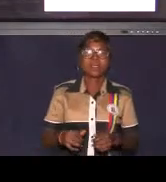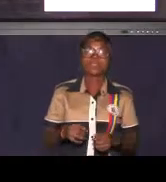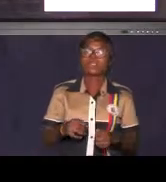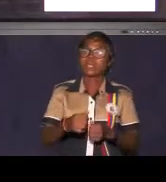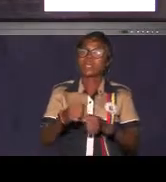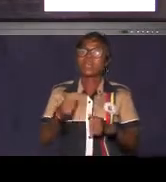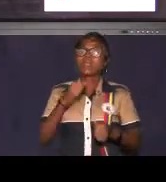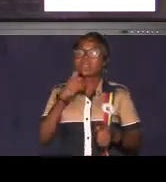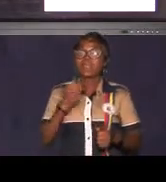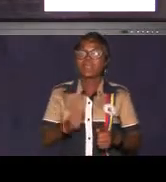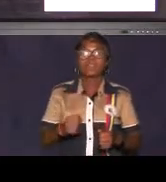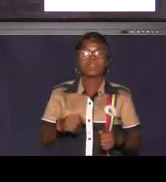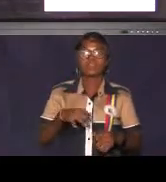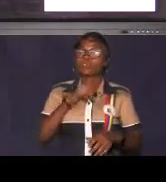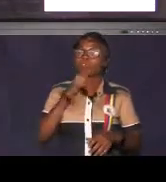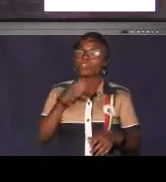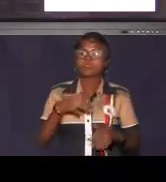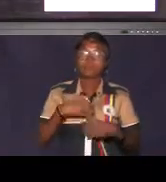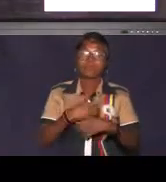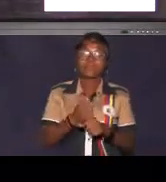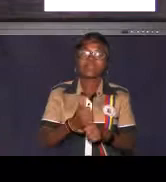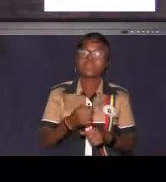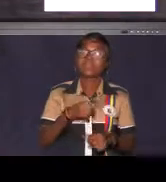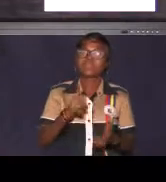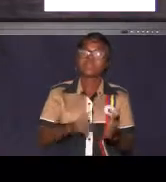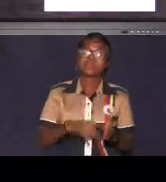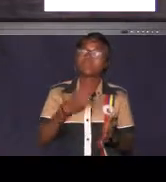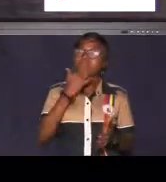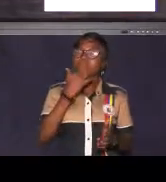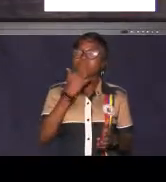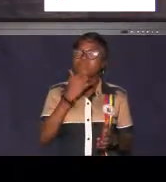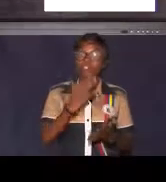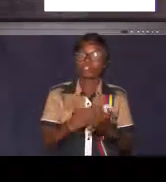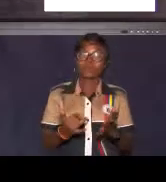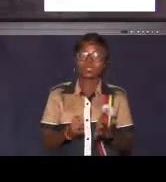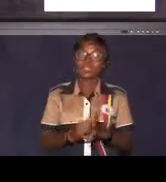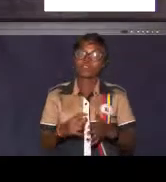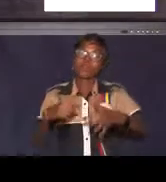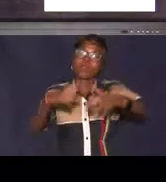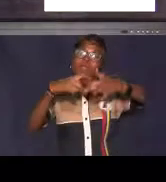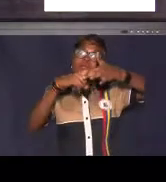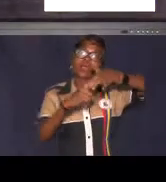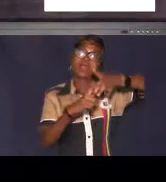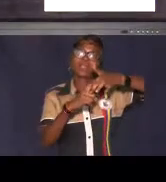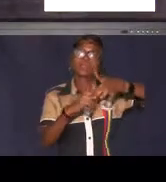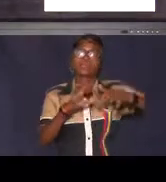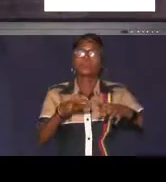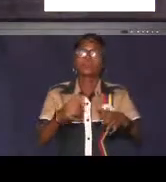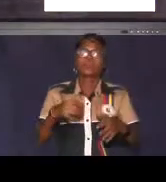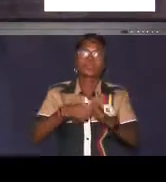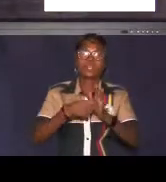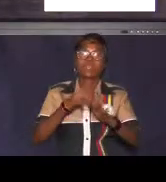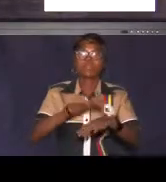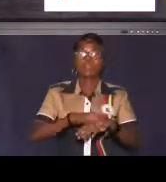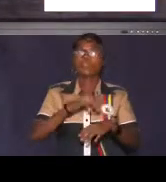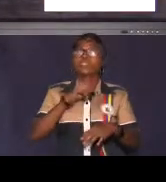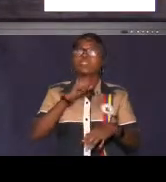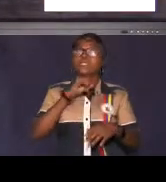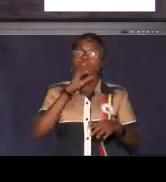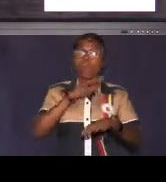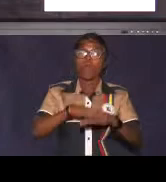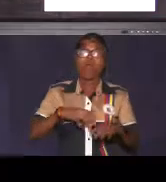today, let's avoid this age-long error. Something that you hang your key in is called a key